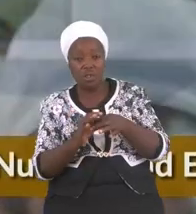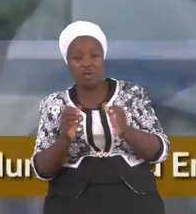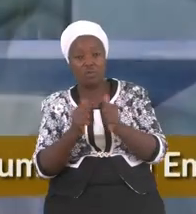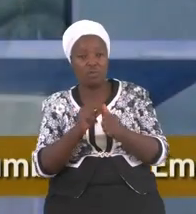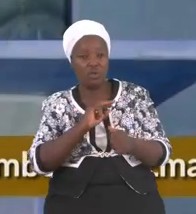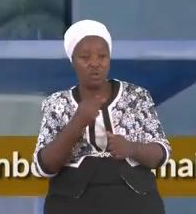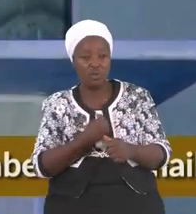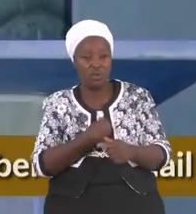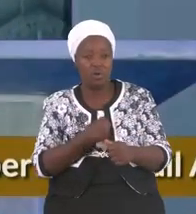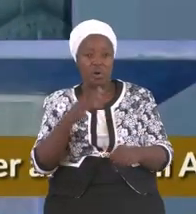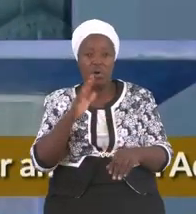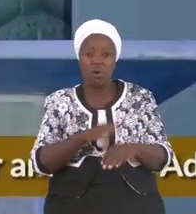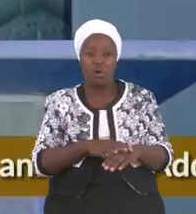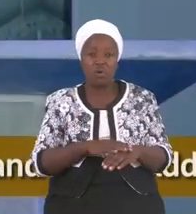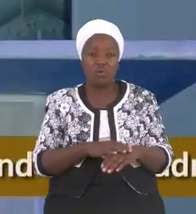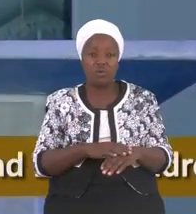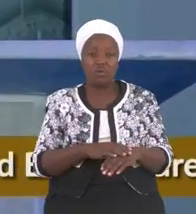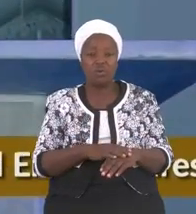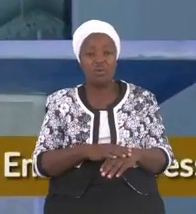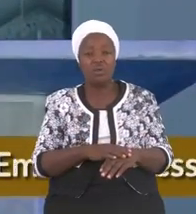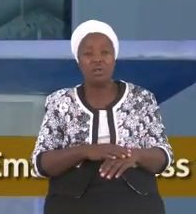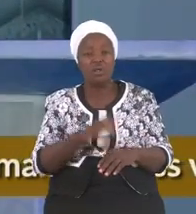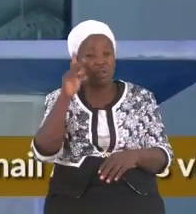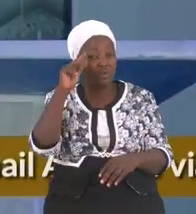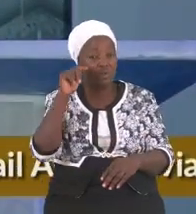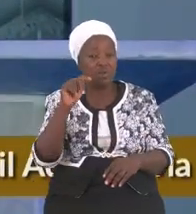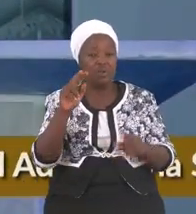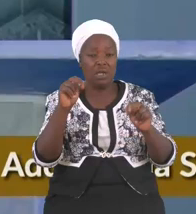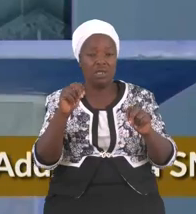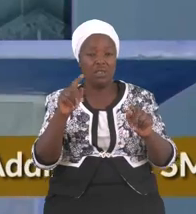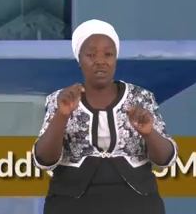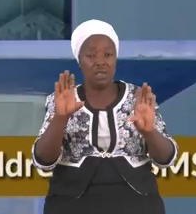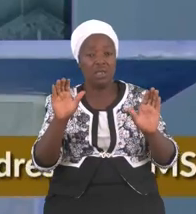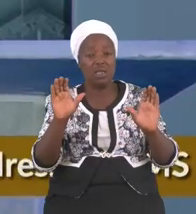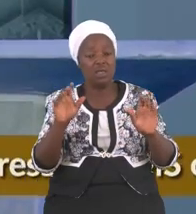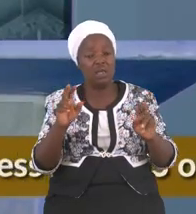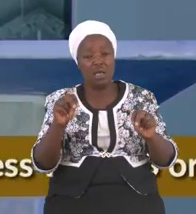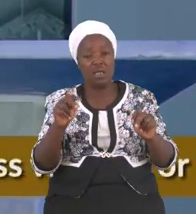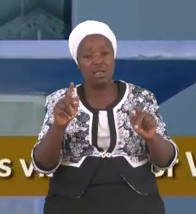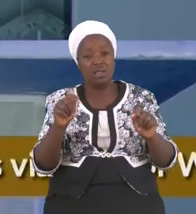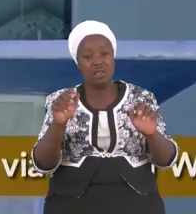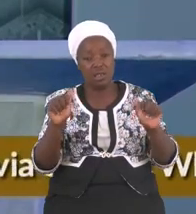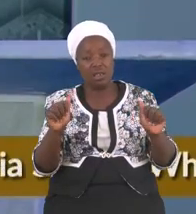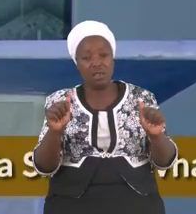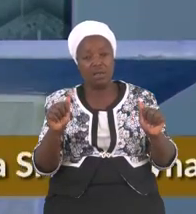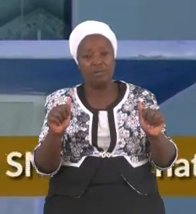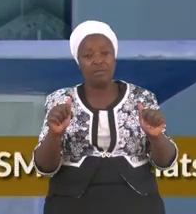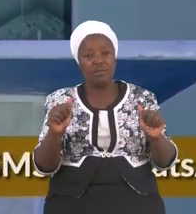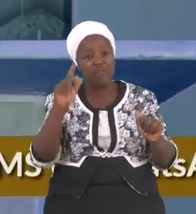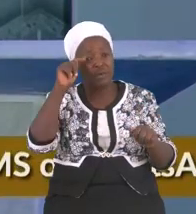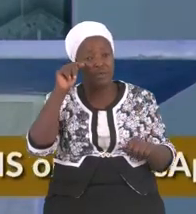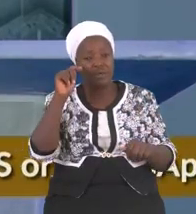on NTA Jalingo, or anywhere in the world, you are listening over the